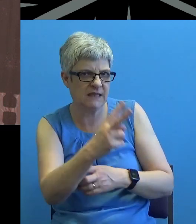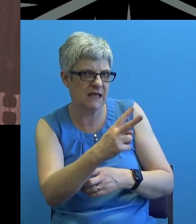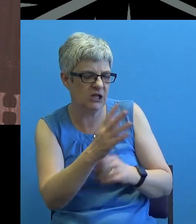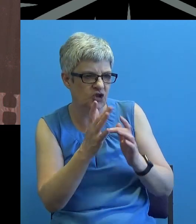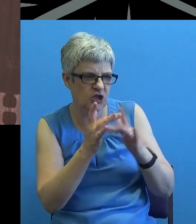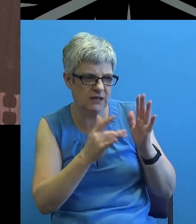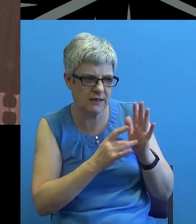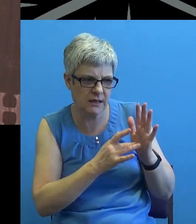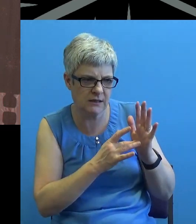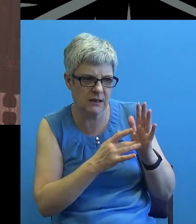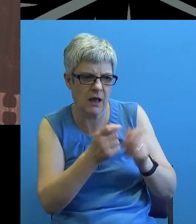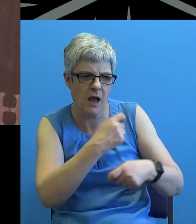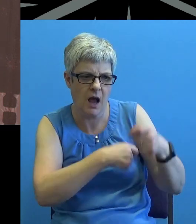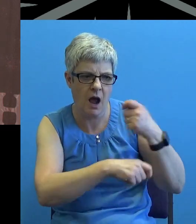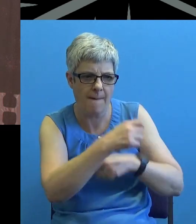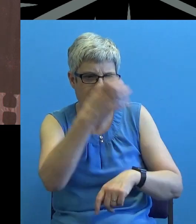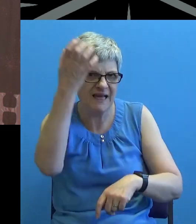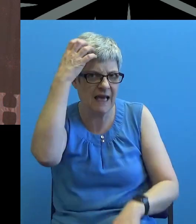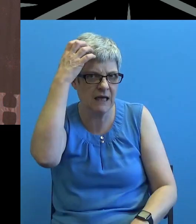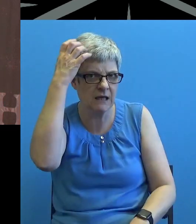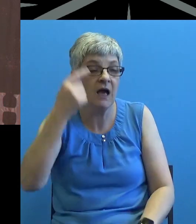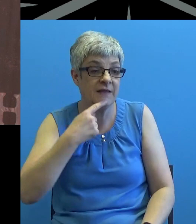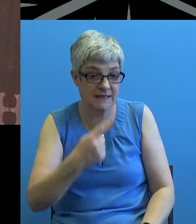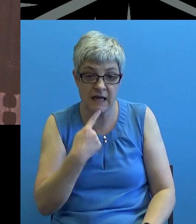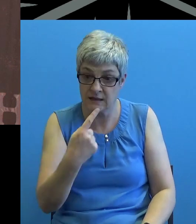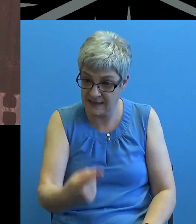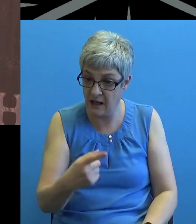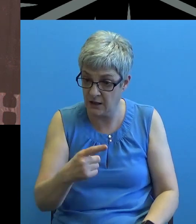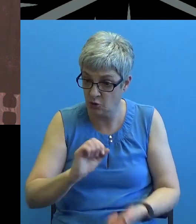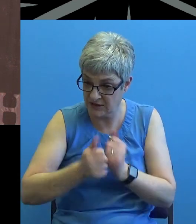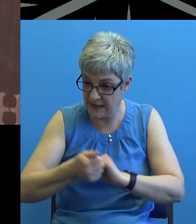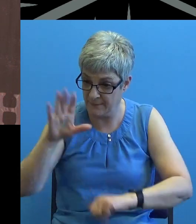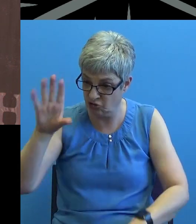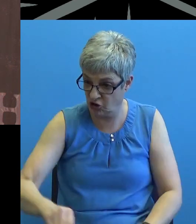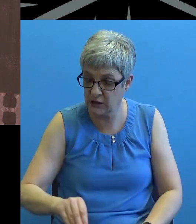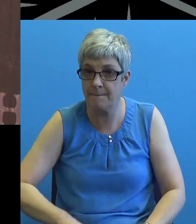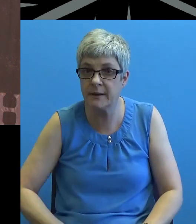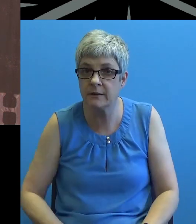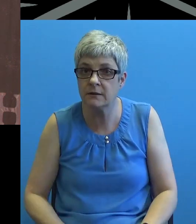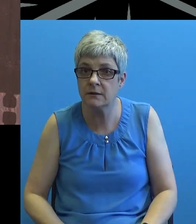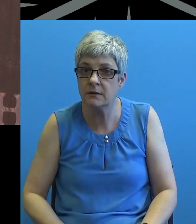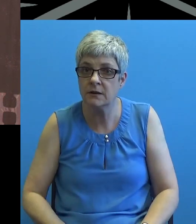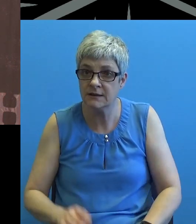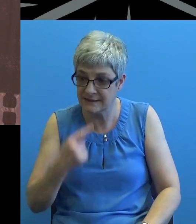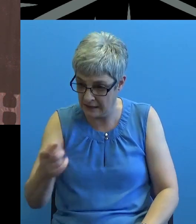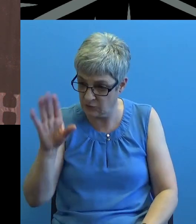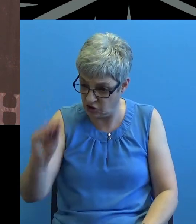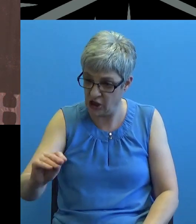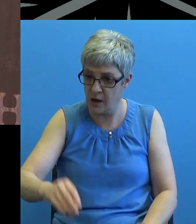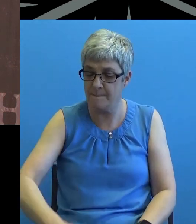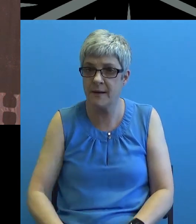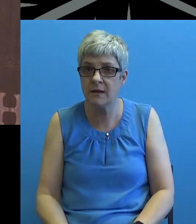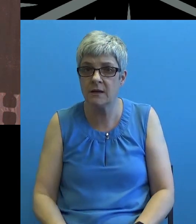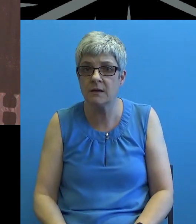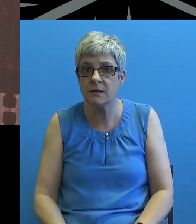interpreted as this king. And the first thing they say, "Tell your disciples to shut up. Silence them.